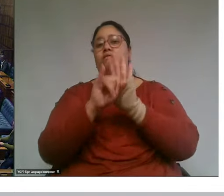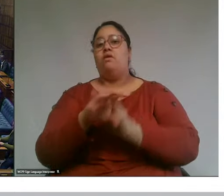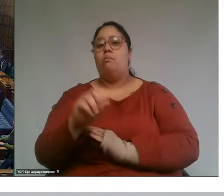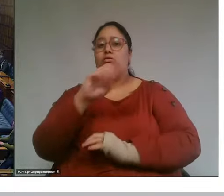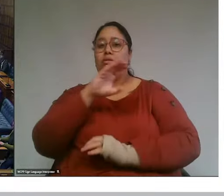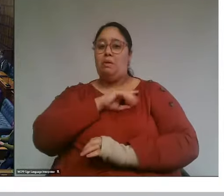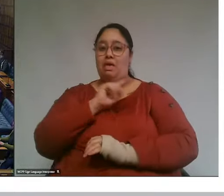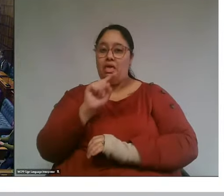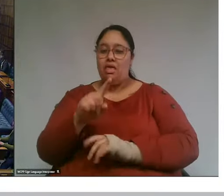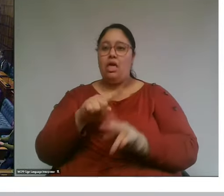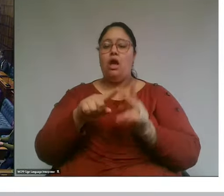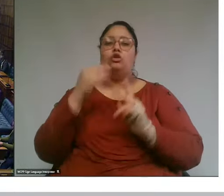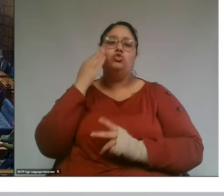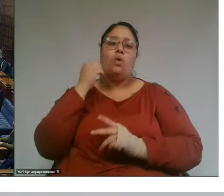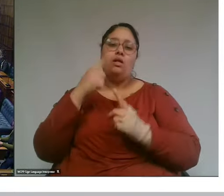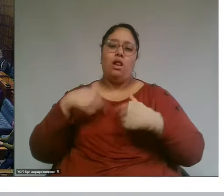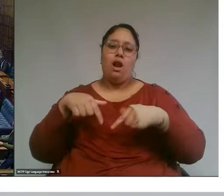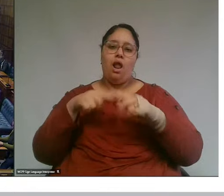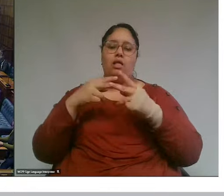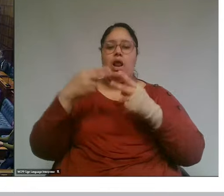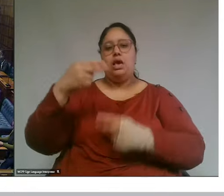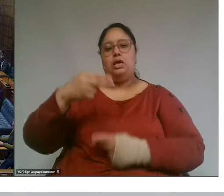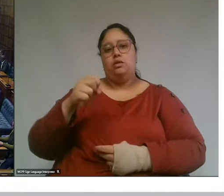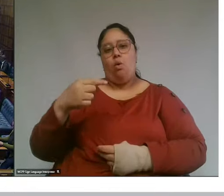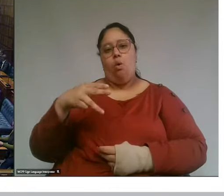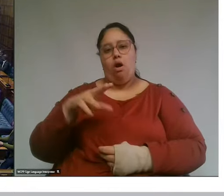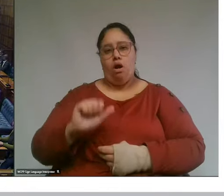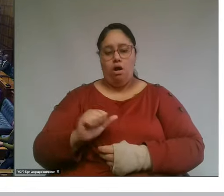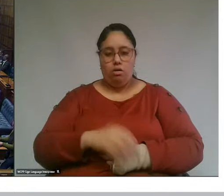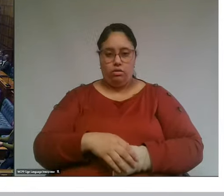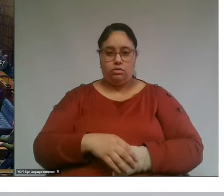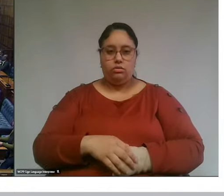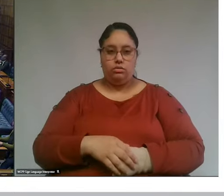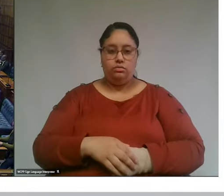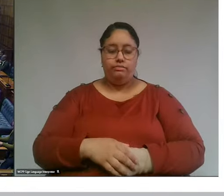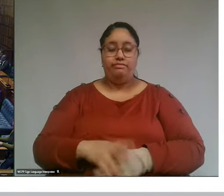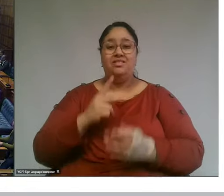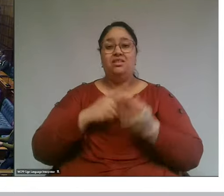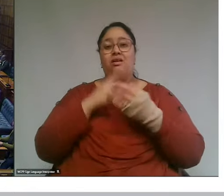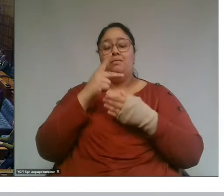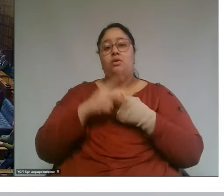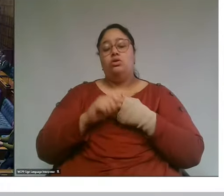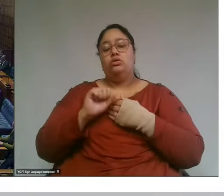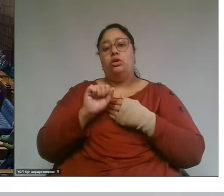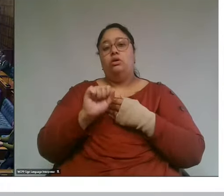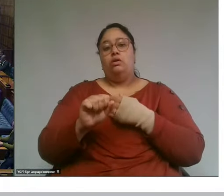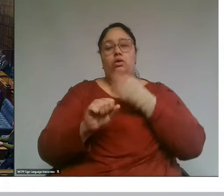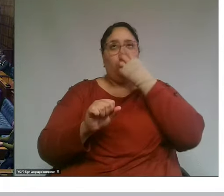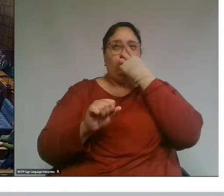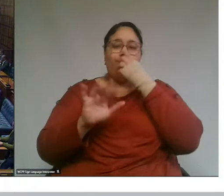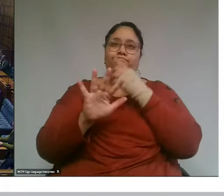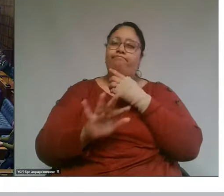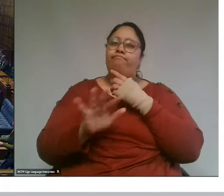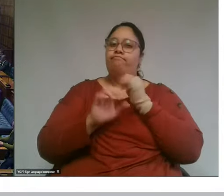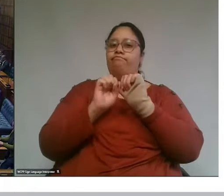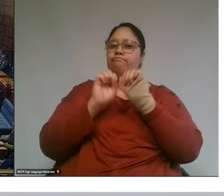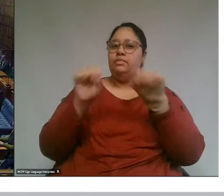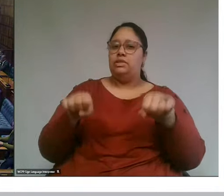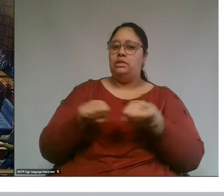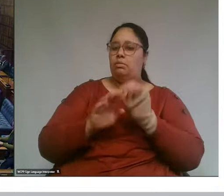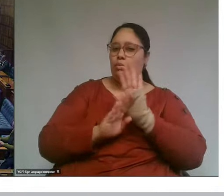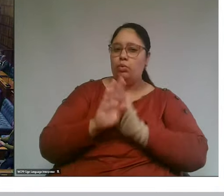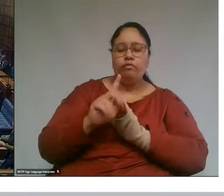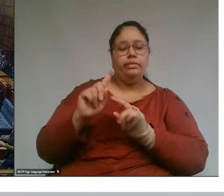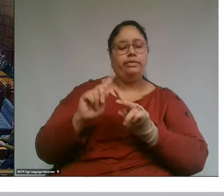as well as swatland and hqua um and the projects it's it's around system improvements it's